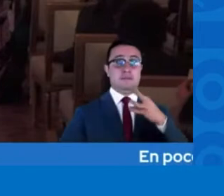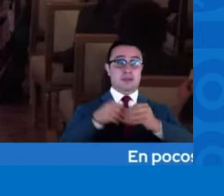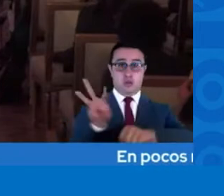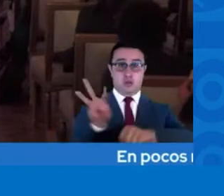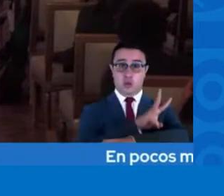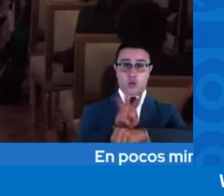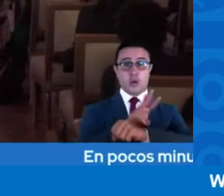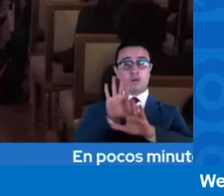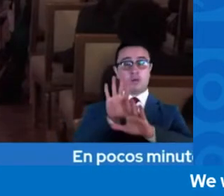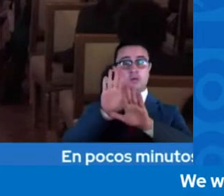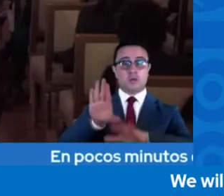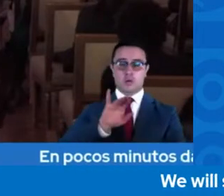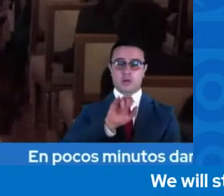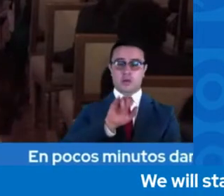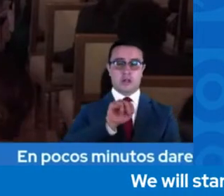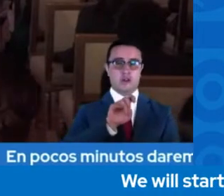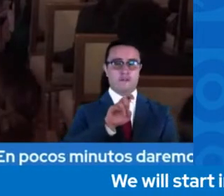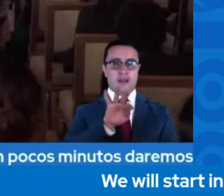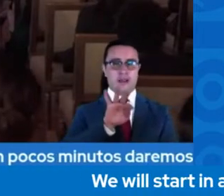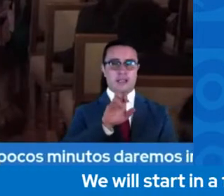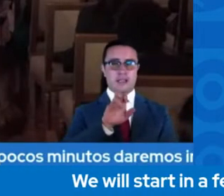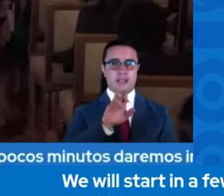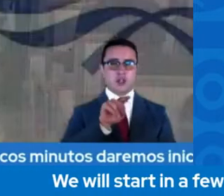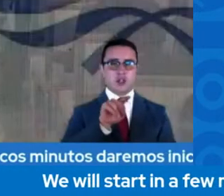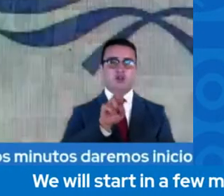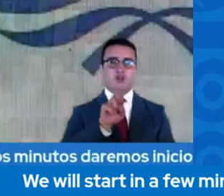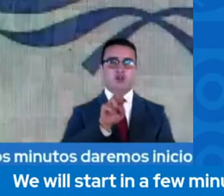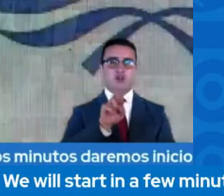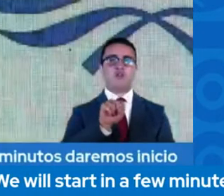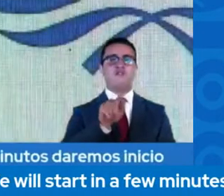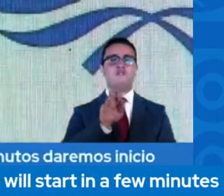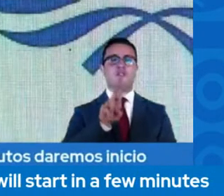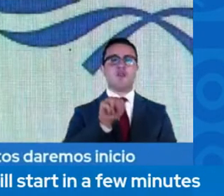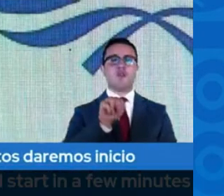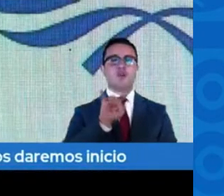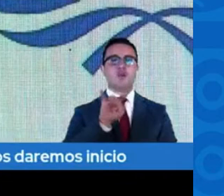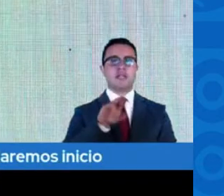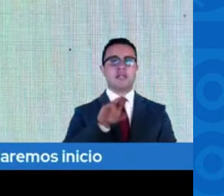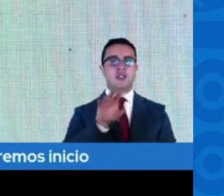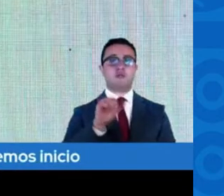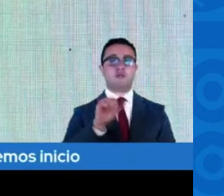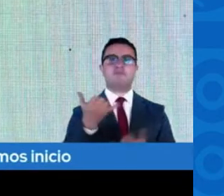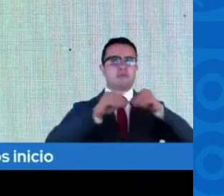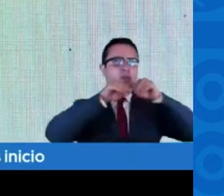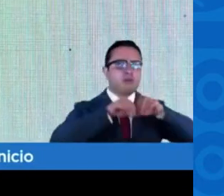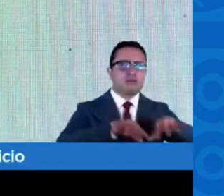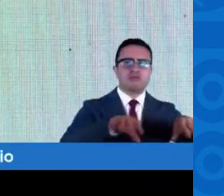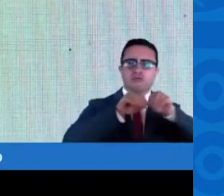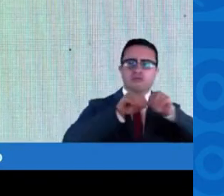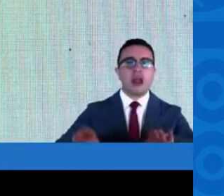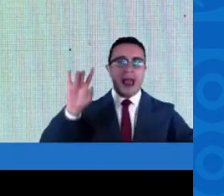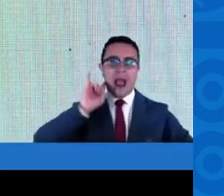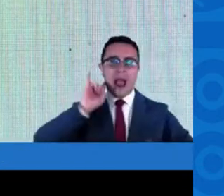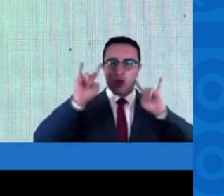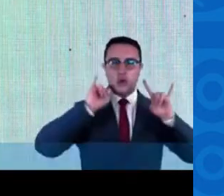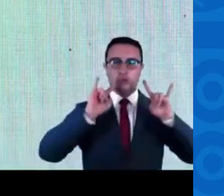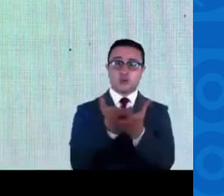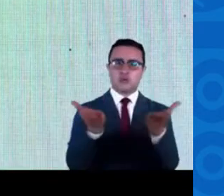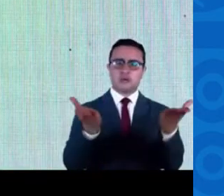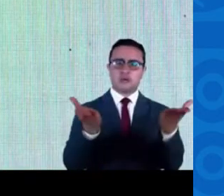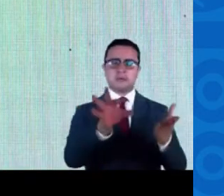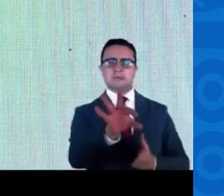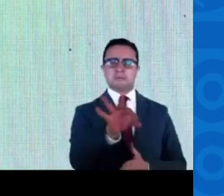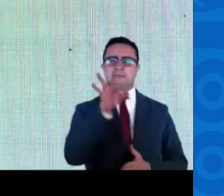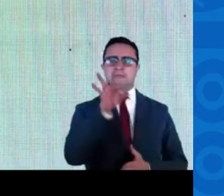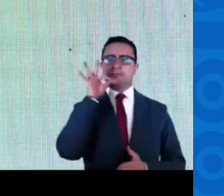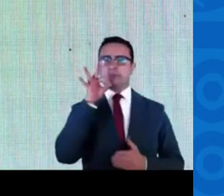sessions and through the web page Innovation for Nutrition. We are broadcasting through 3